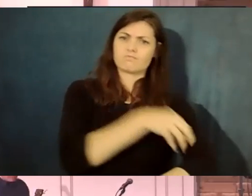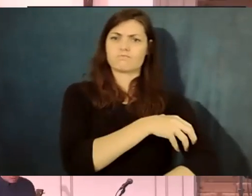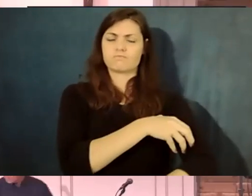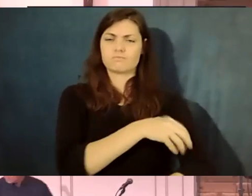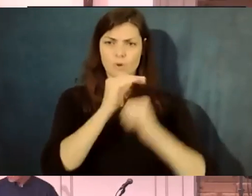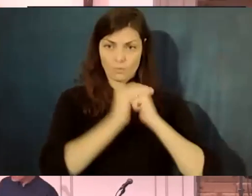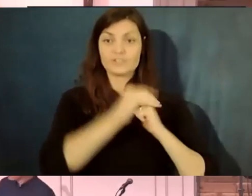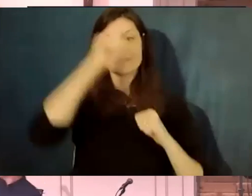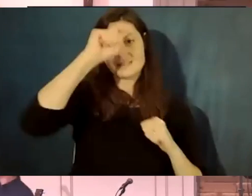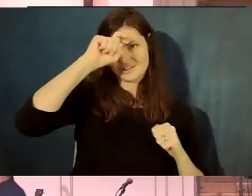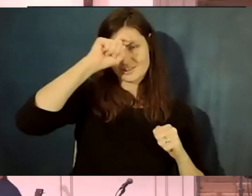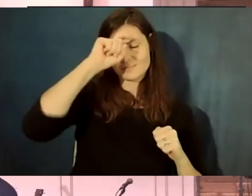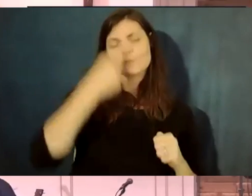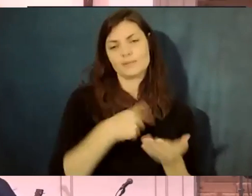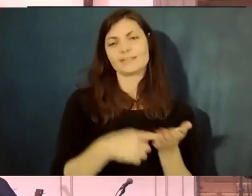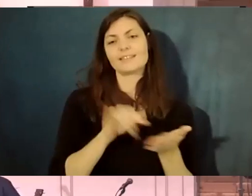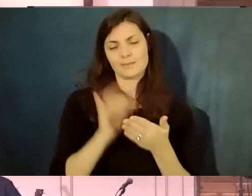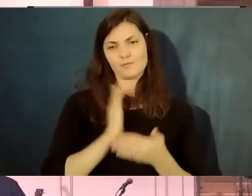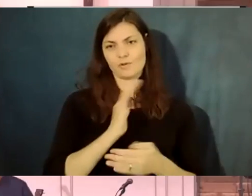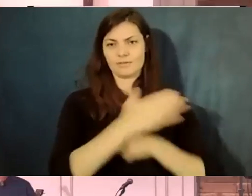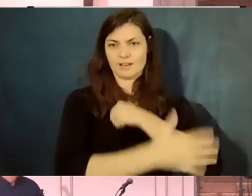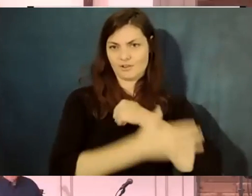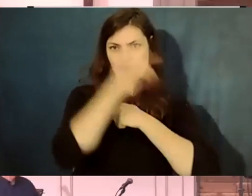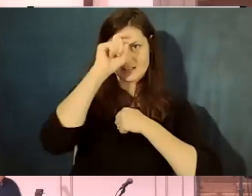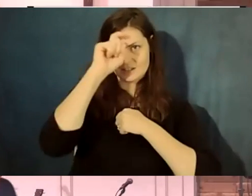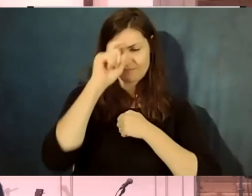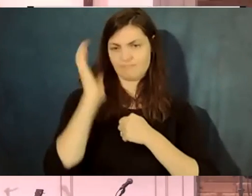worship bulls in Egypt. We talked about it.